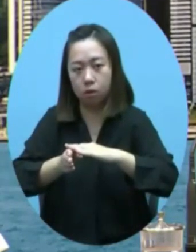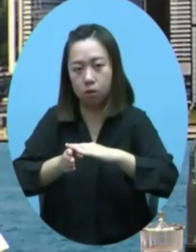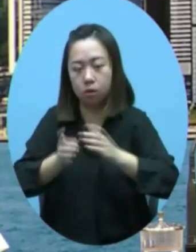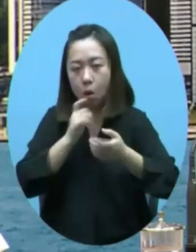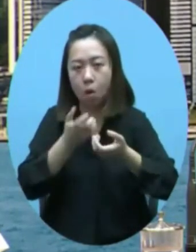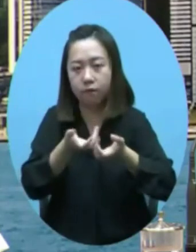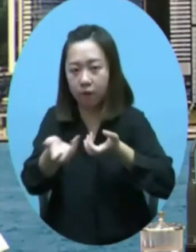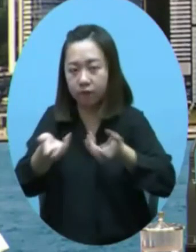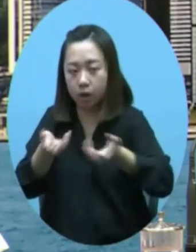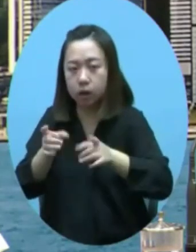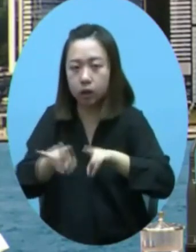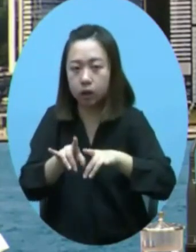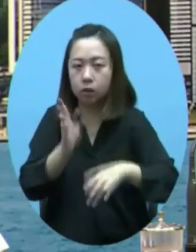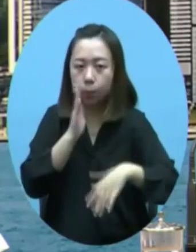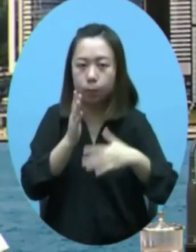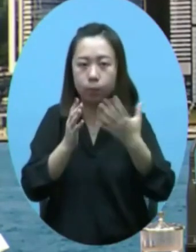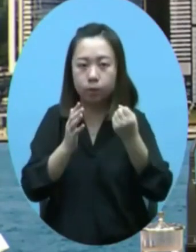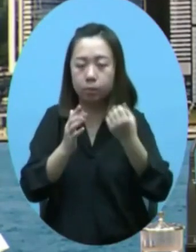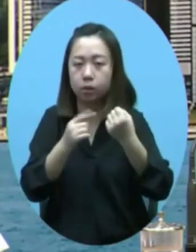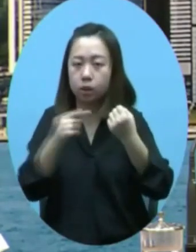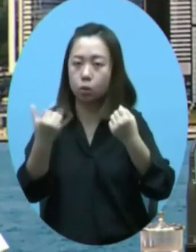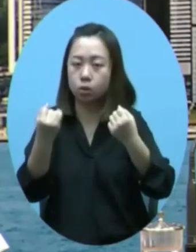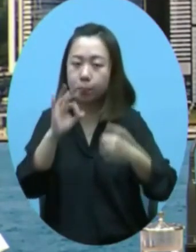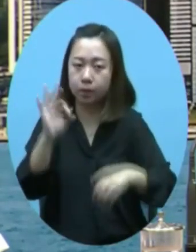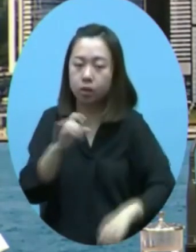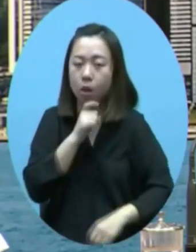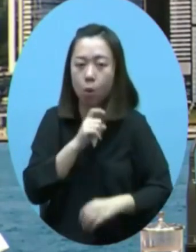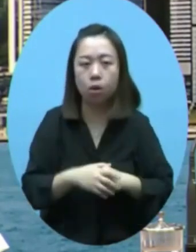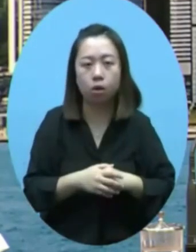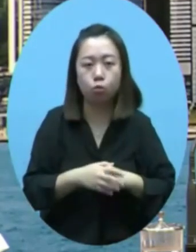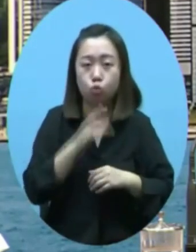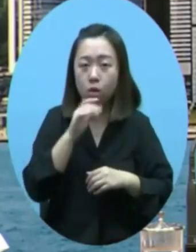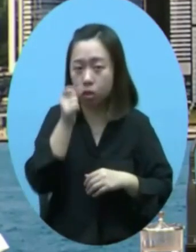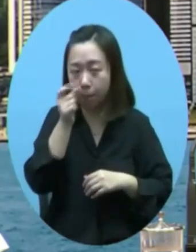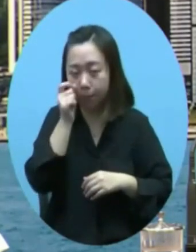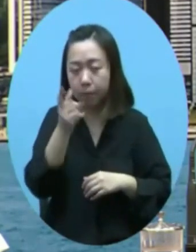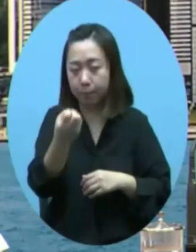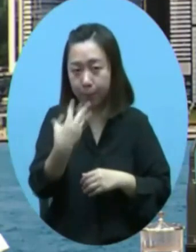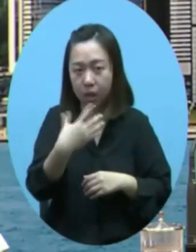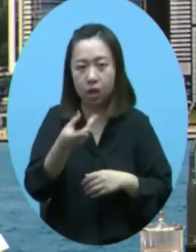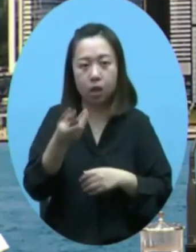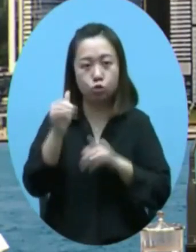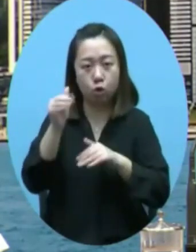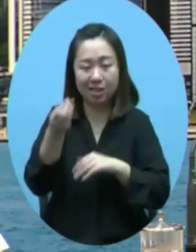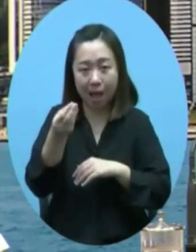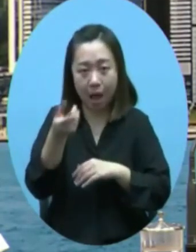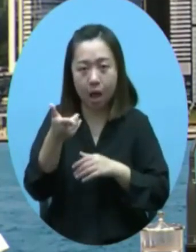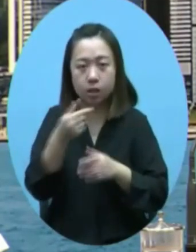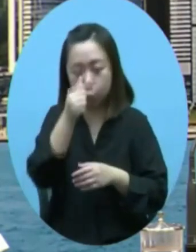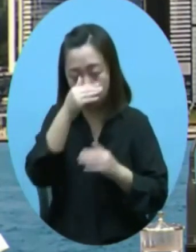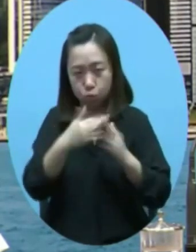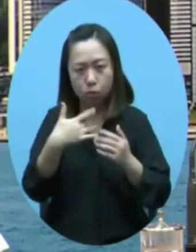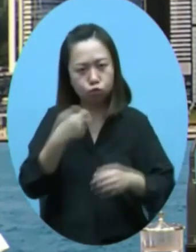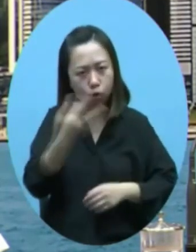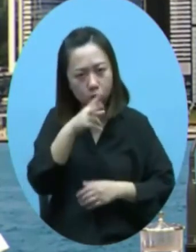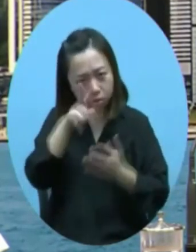capacities, they do have isolation facilities available. And in Queen